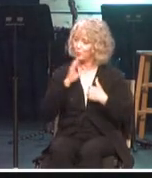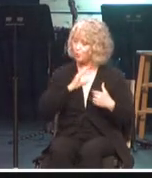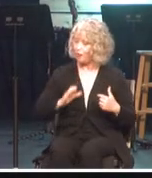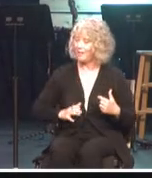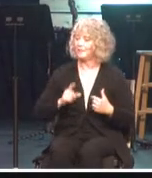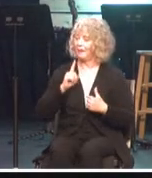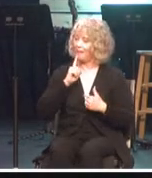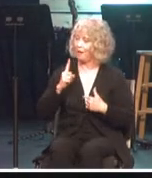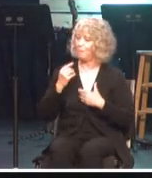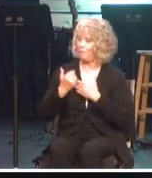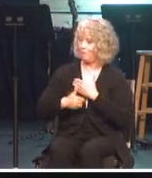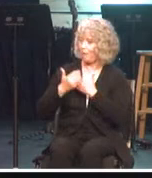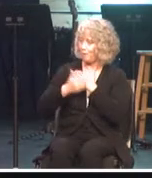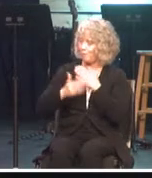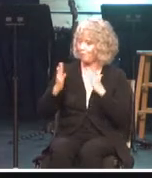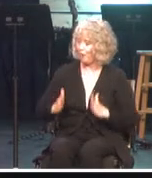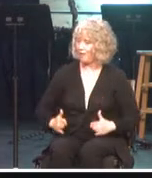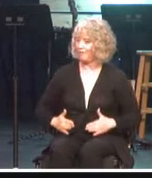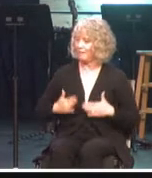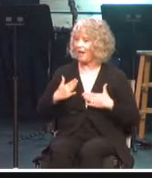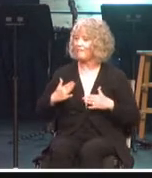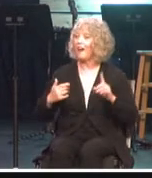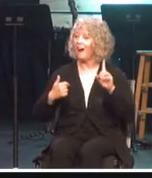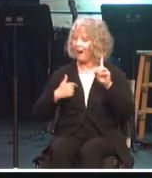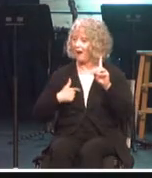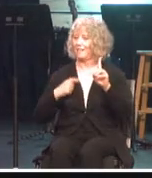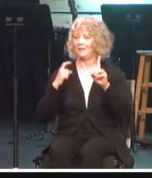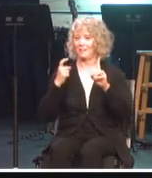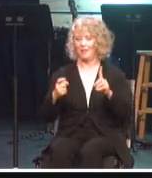of life. I satisfy.